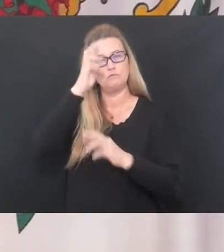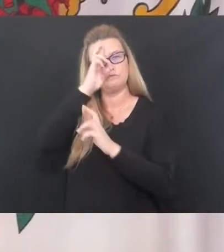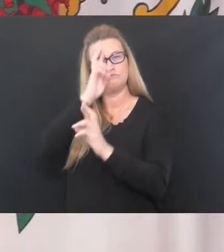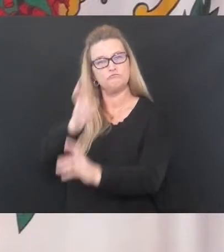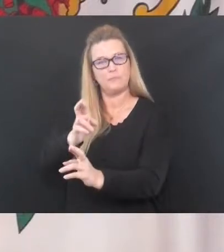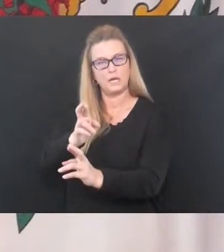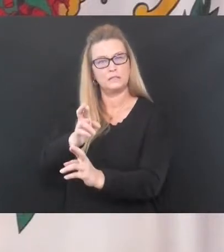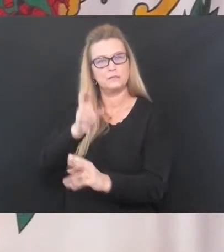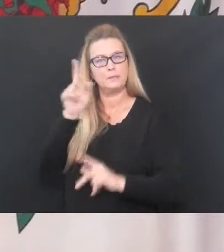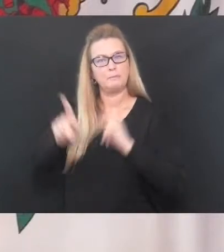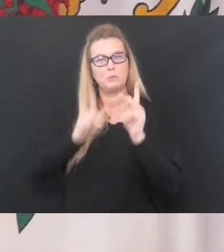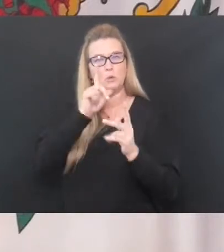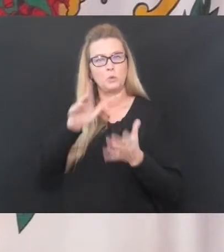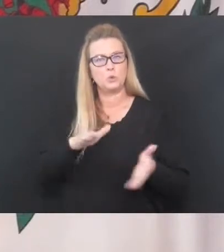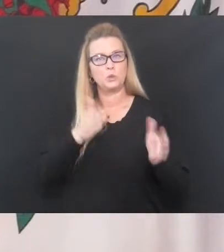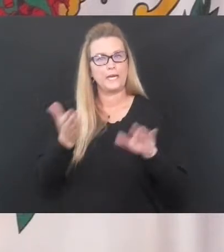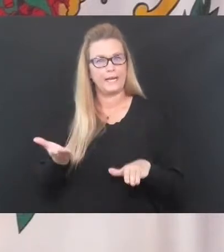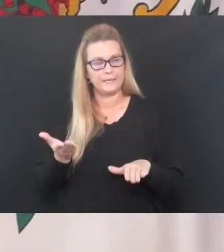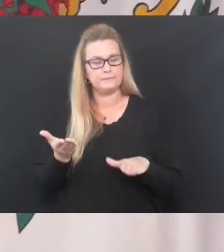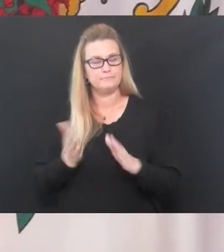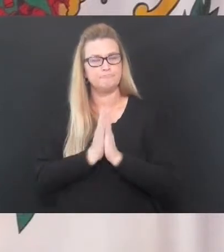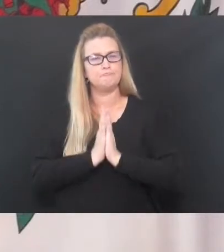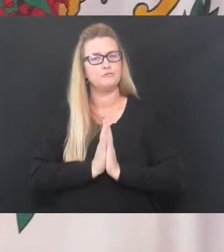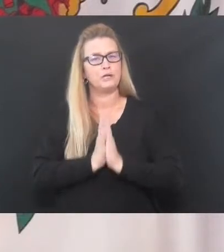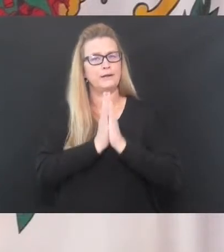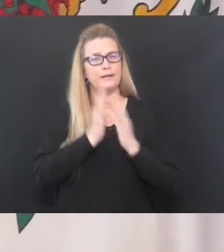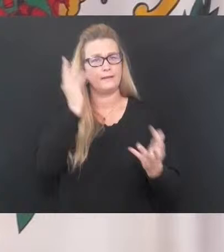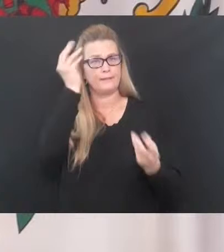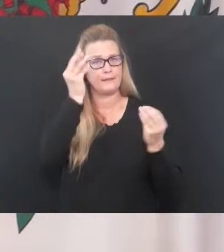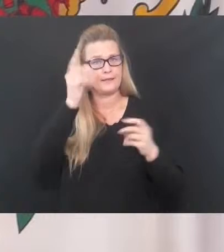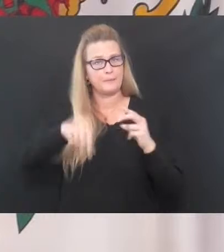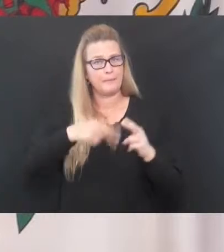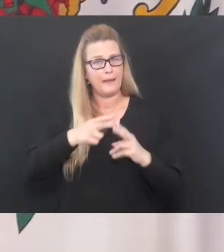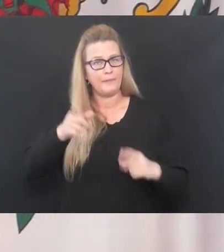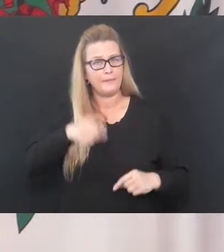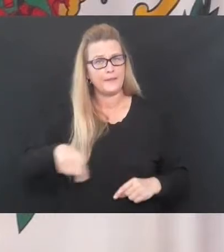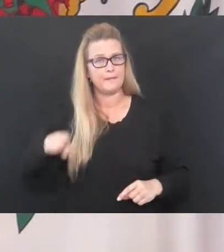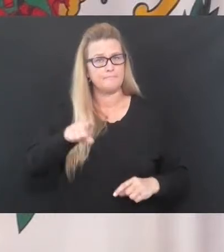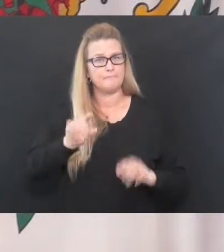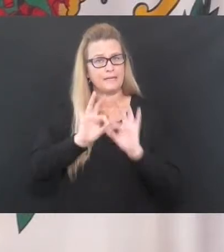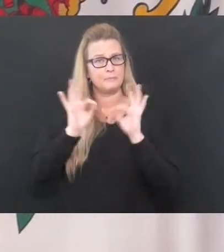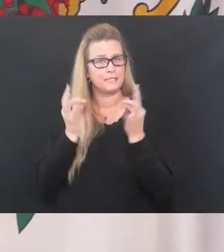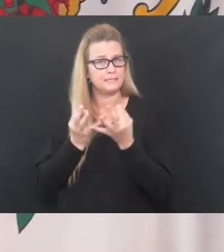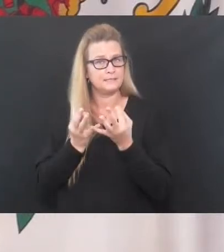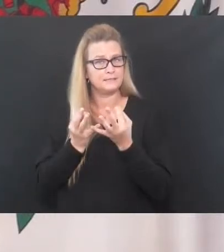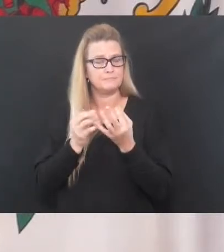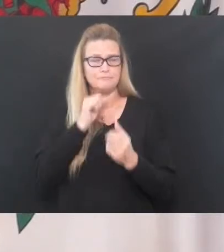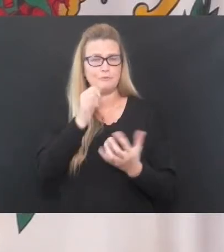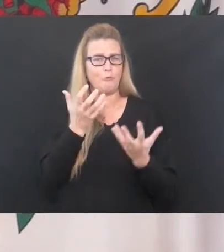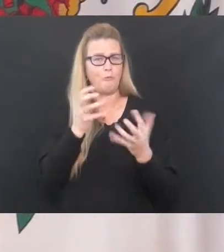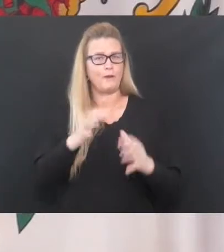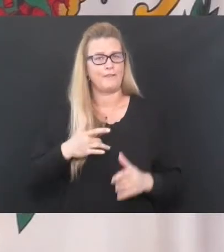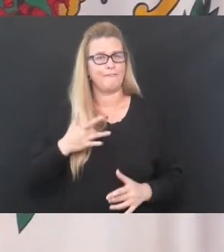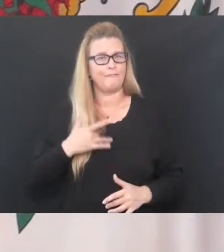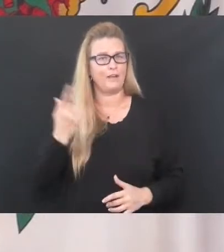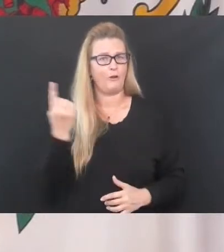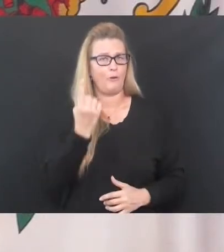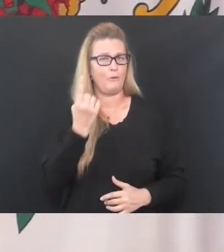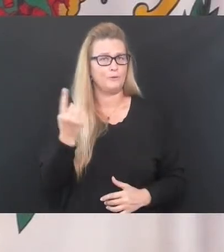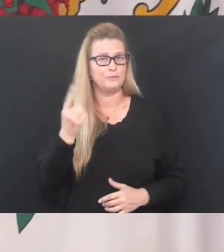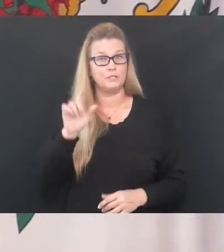these folks in your prayers, your thoughts. Don't let these families feel alone. Our